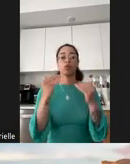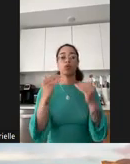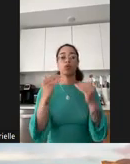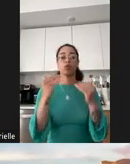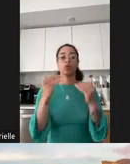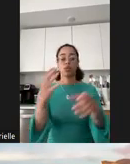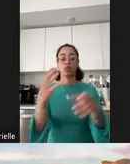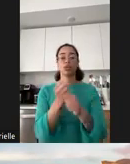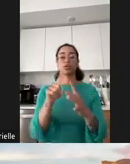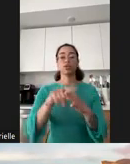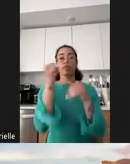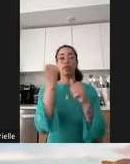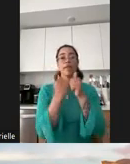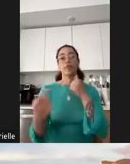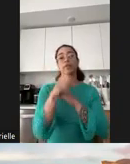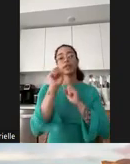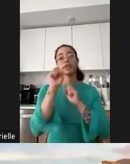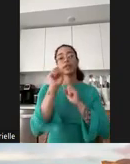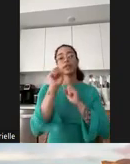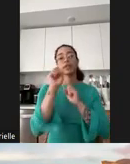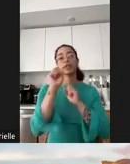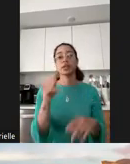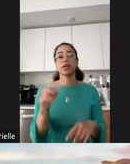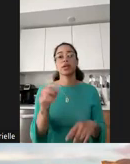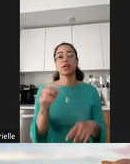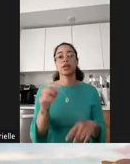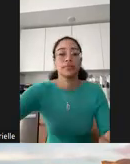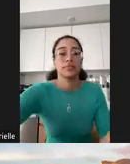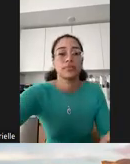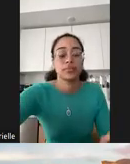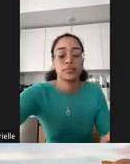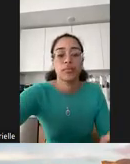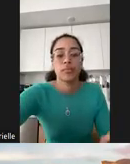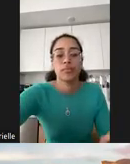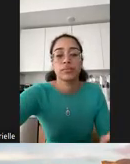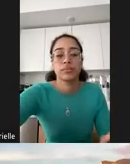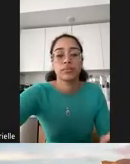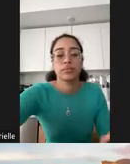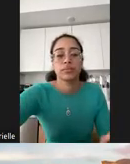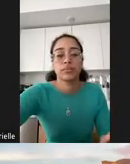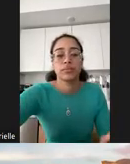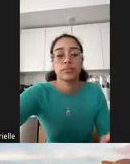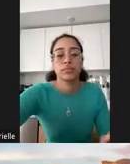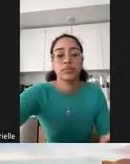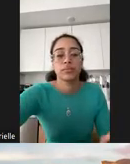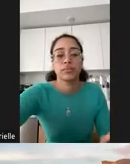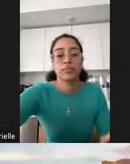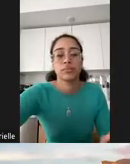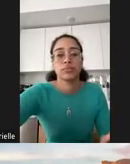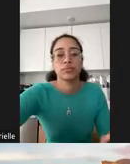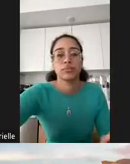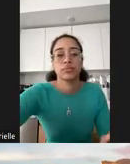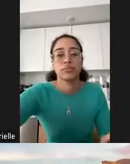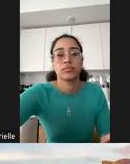Hopefully everyone can see it okay. And I'll go into presenter mode. All righty, so